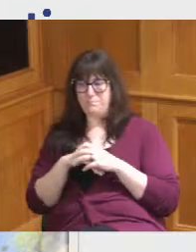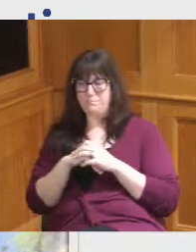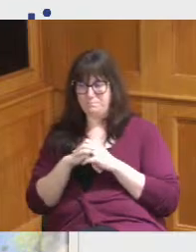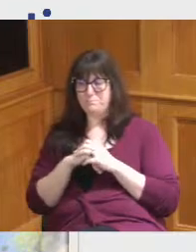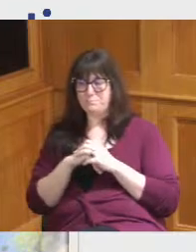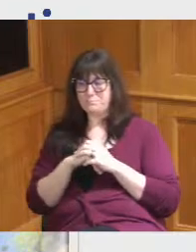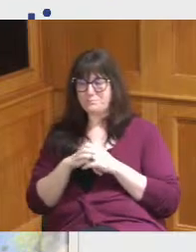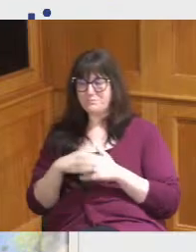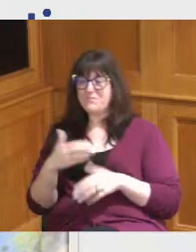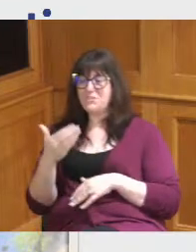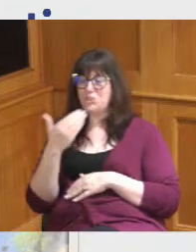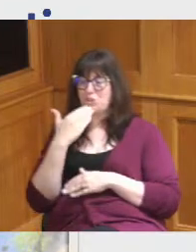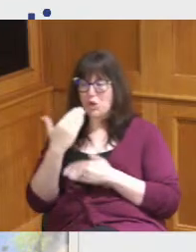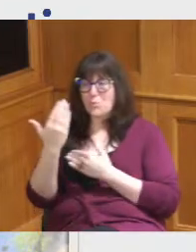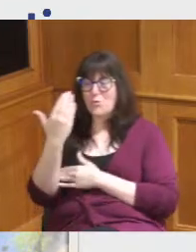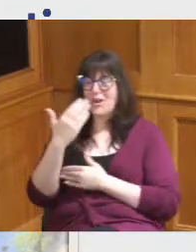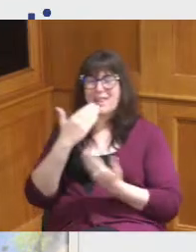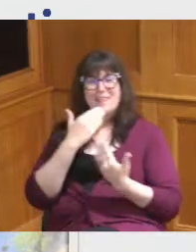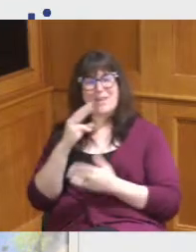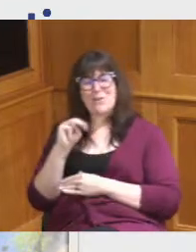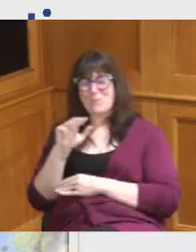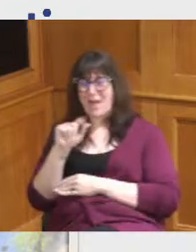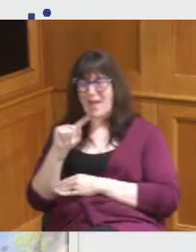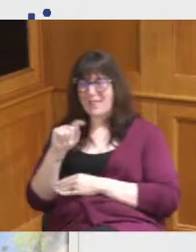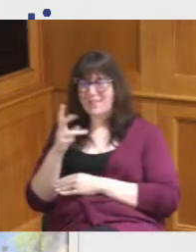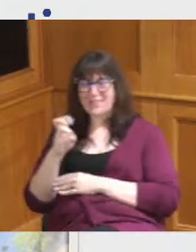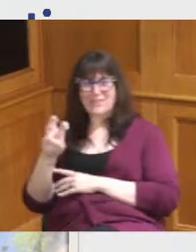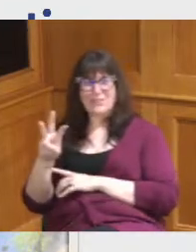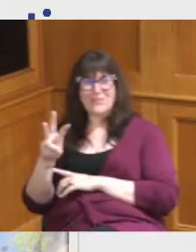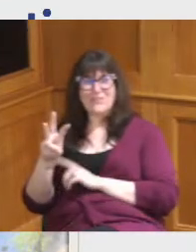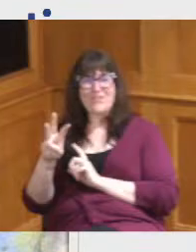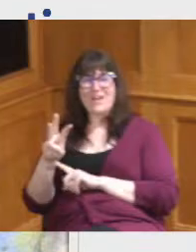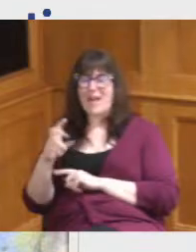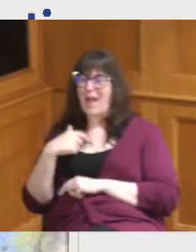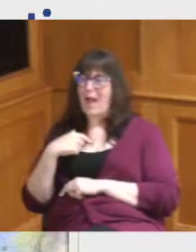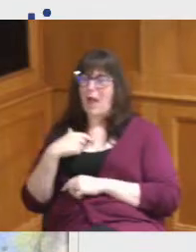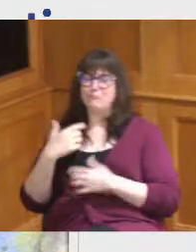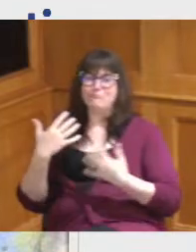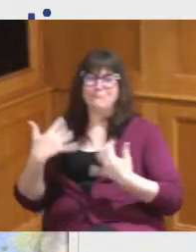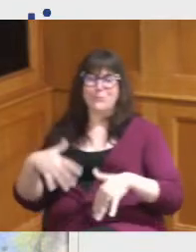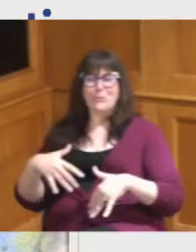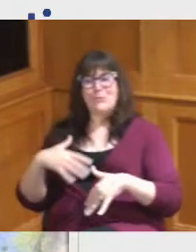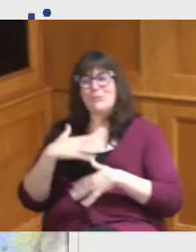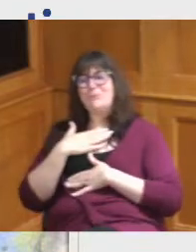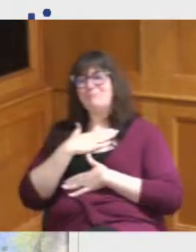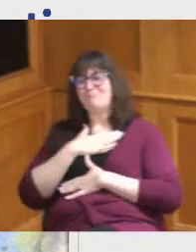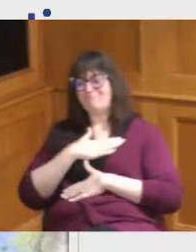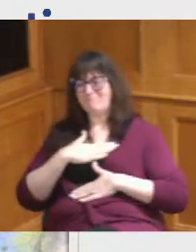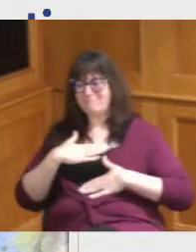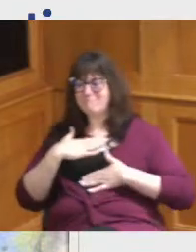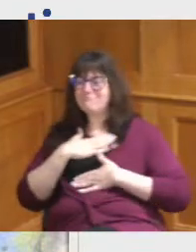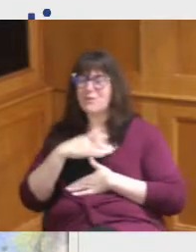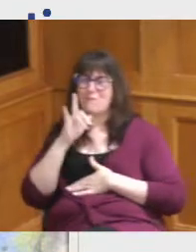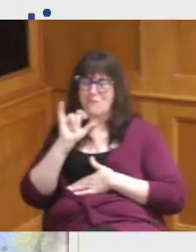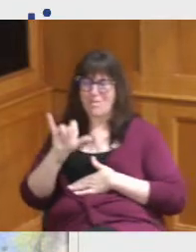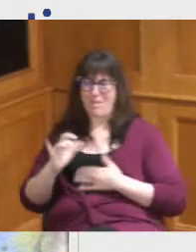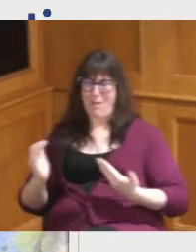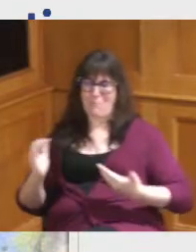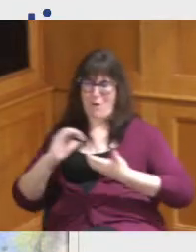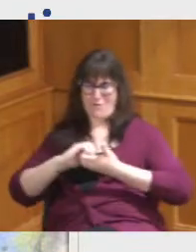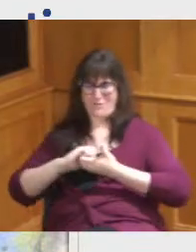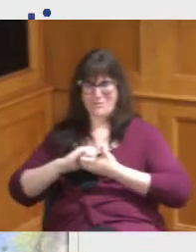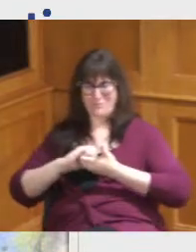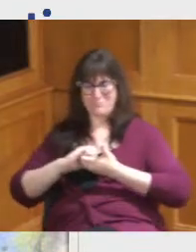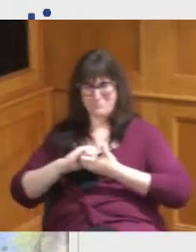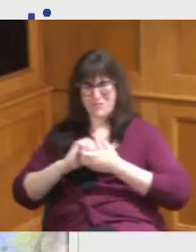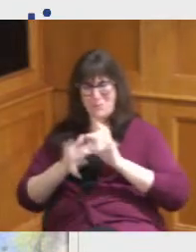Good morning. Thank you, Matt. I'm so incredibly grateful for our partnership with Network for Hope and the others